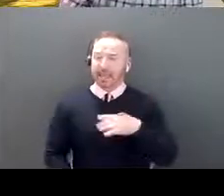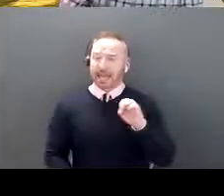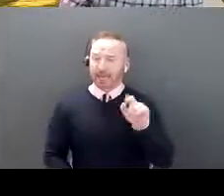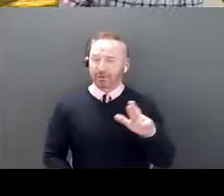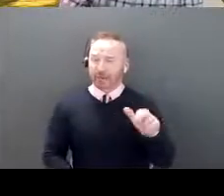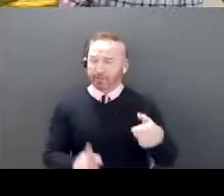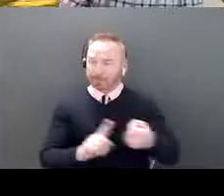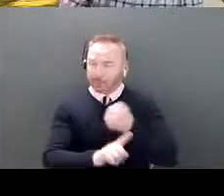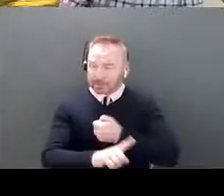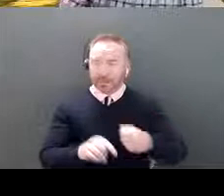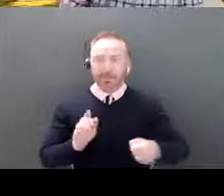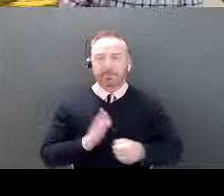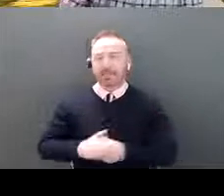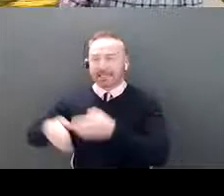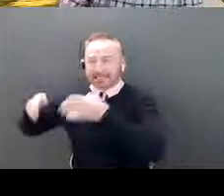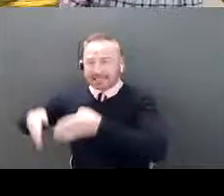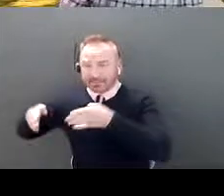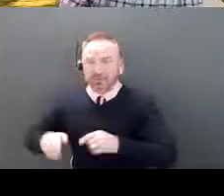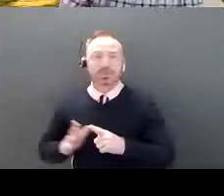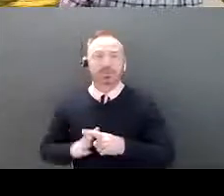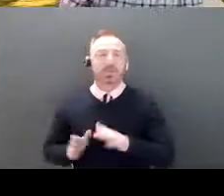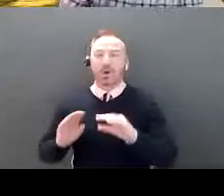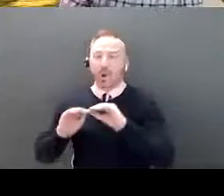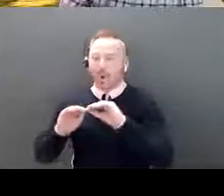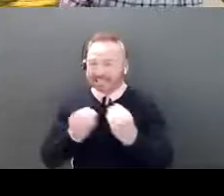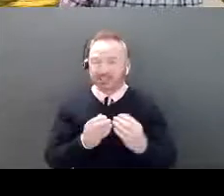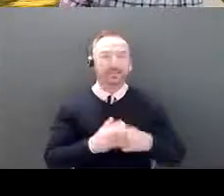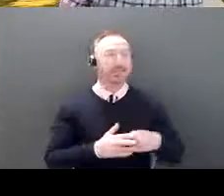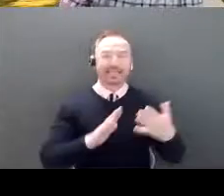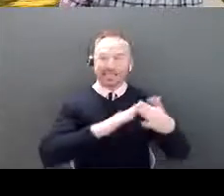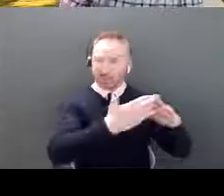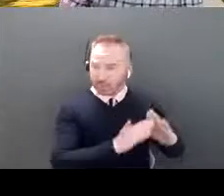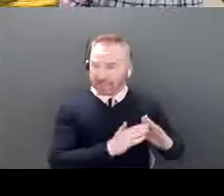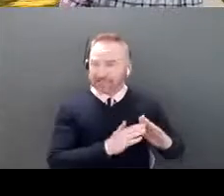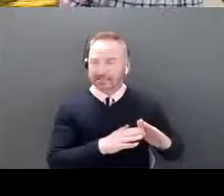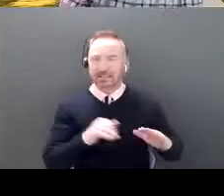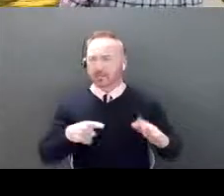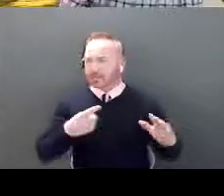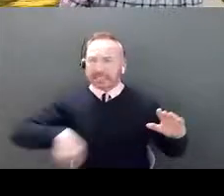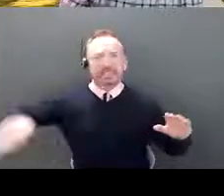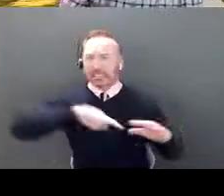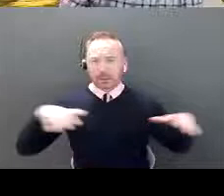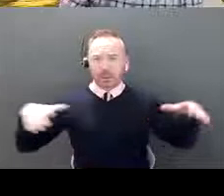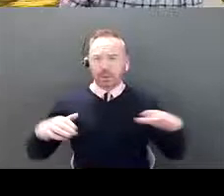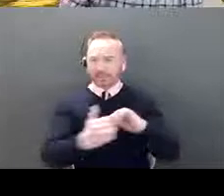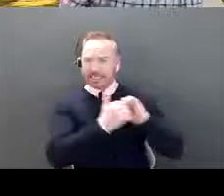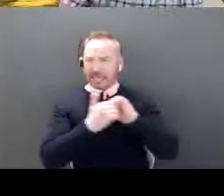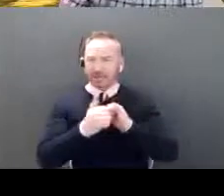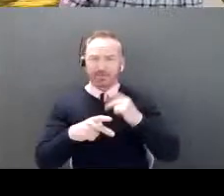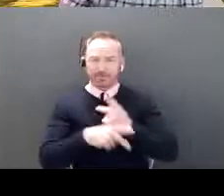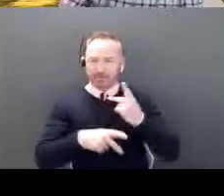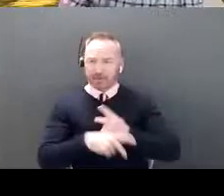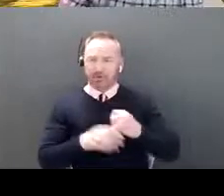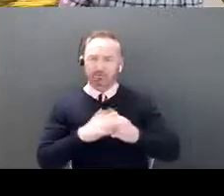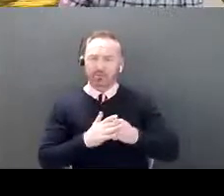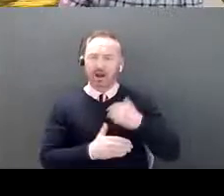individuals, organizations, and communities to actually take the steps that are needed to move in a kind of a common